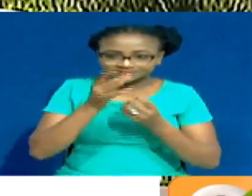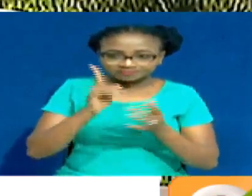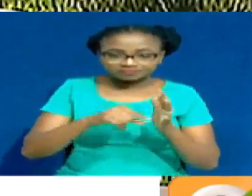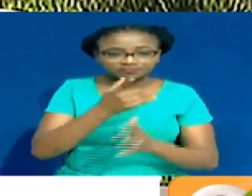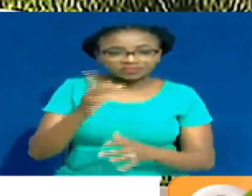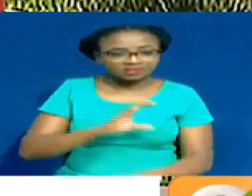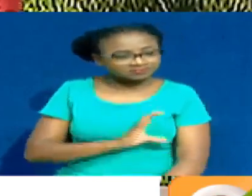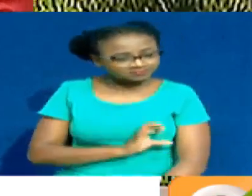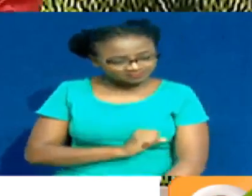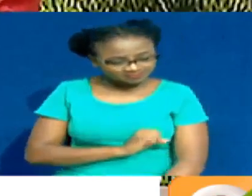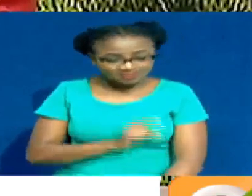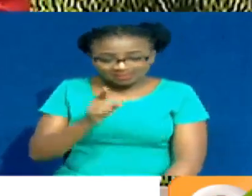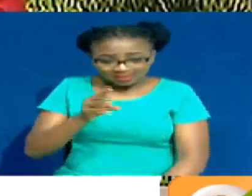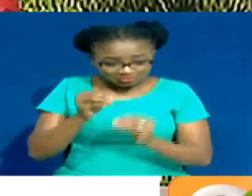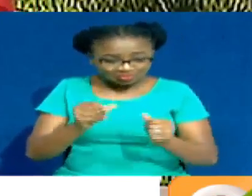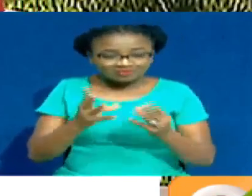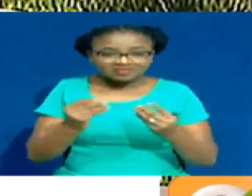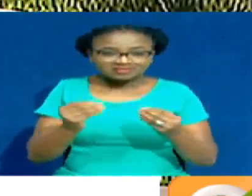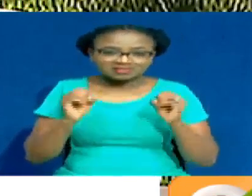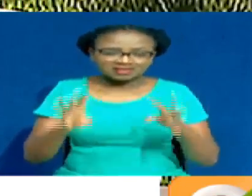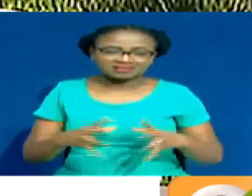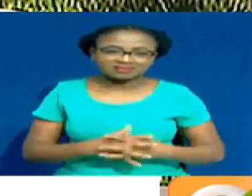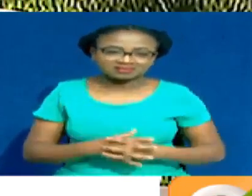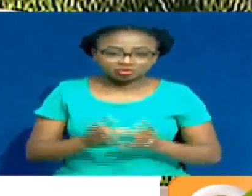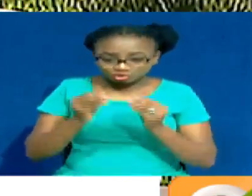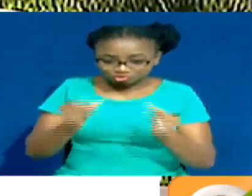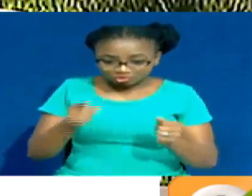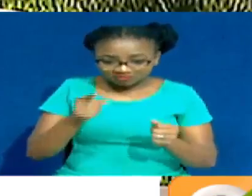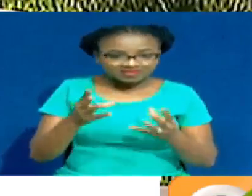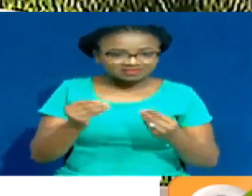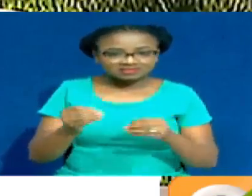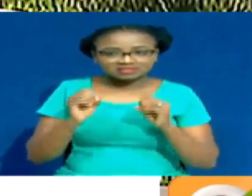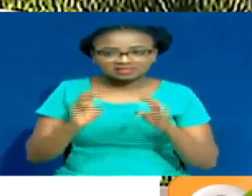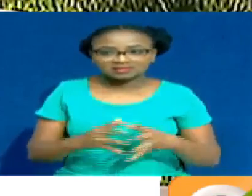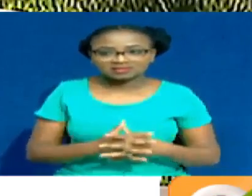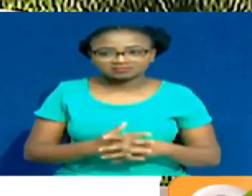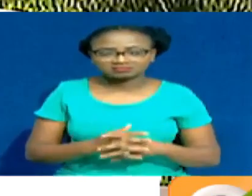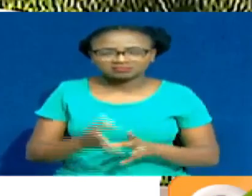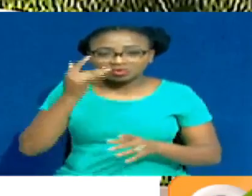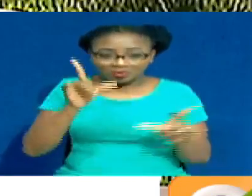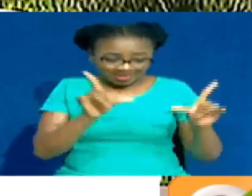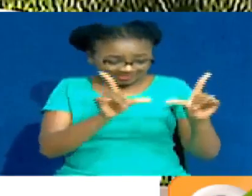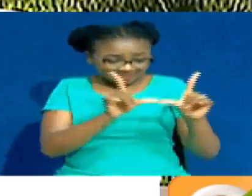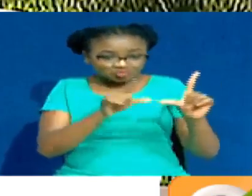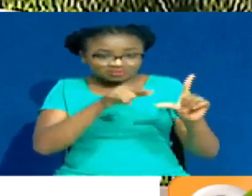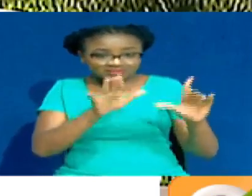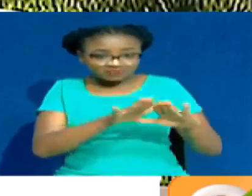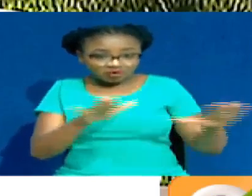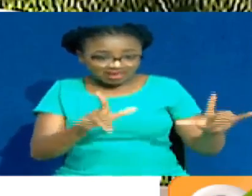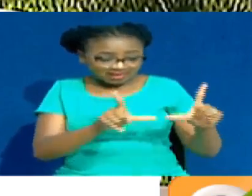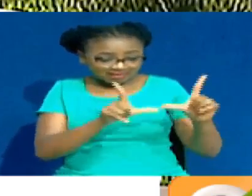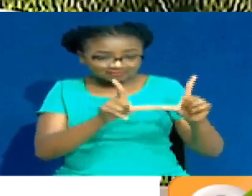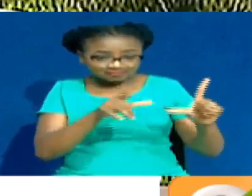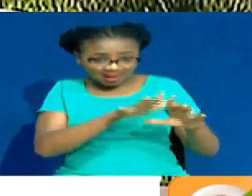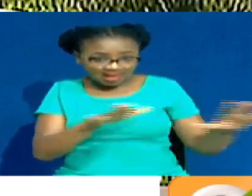It's not going to be easy to undo these kinds of things. Because, you know, title deed is a serious document. It's as good as